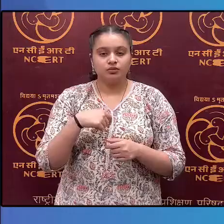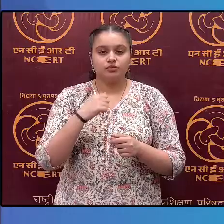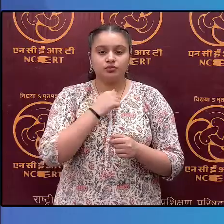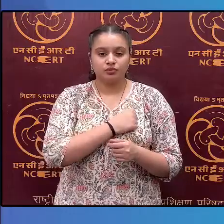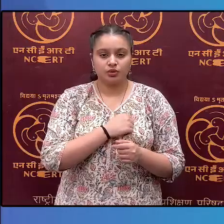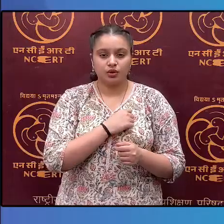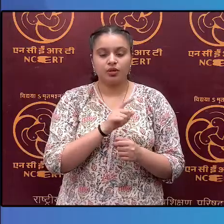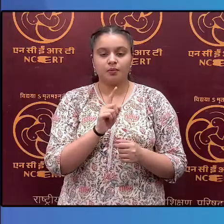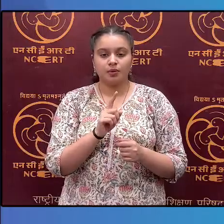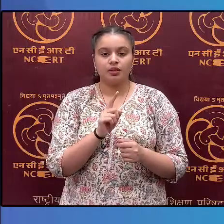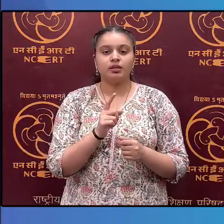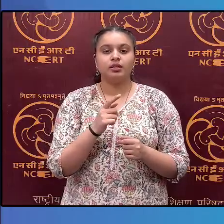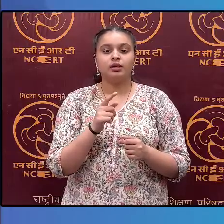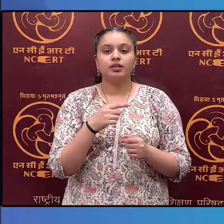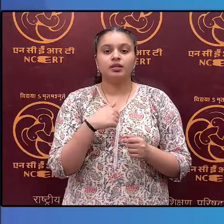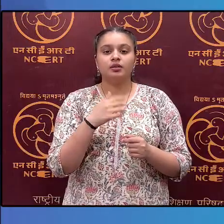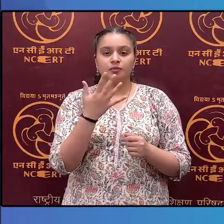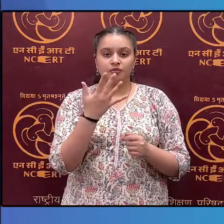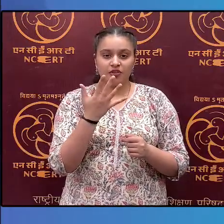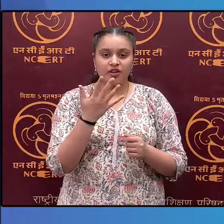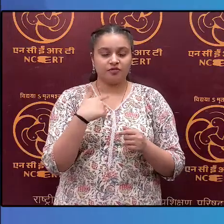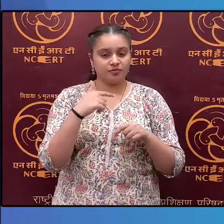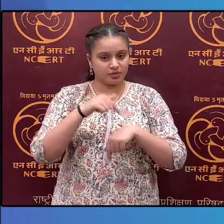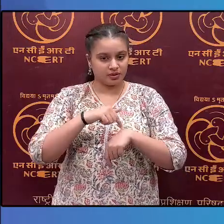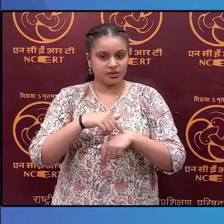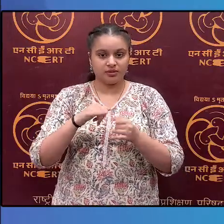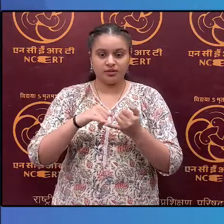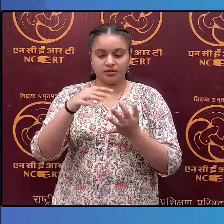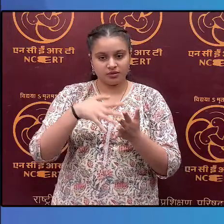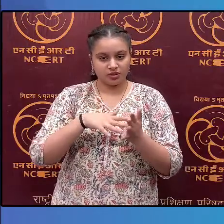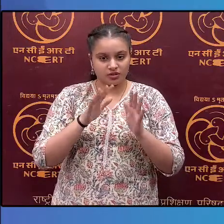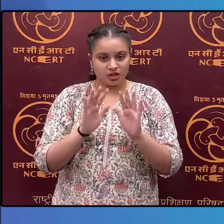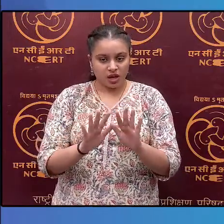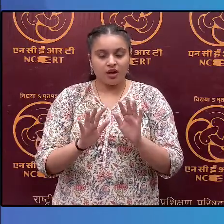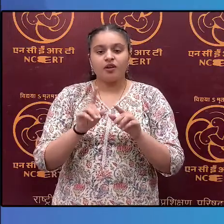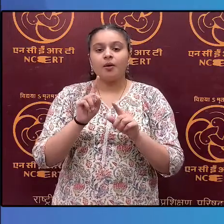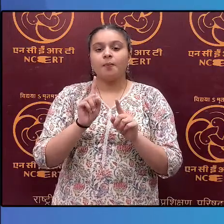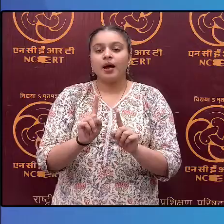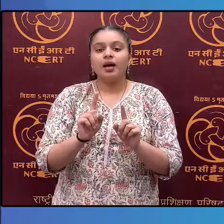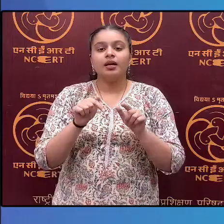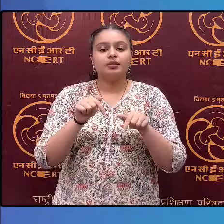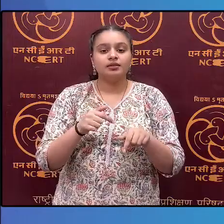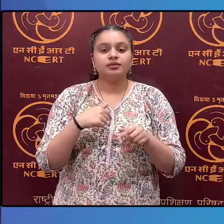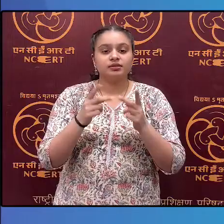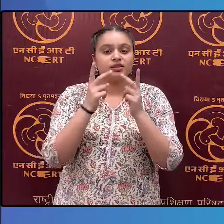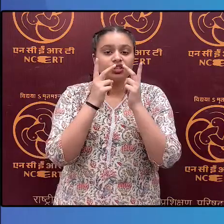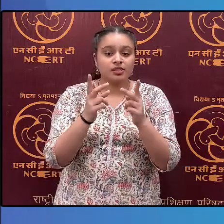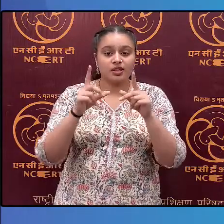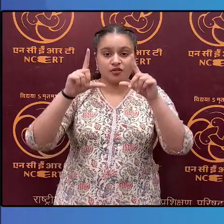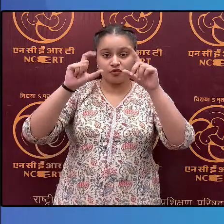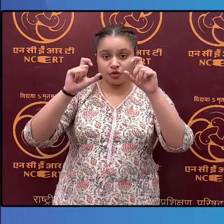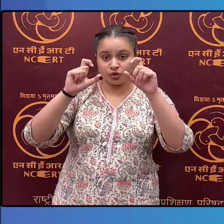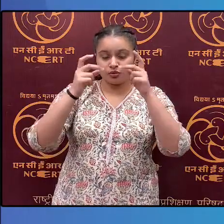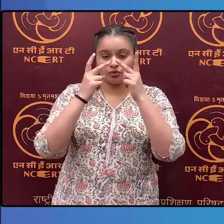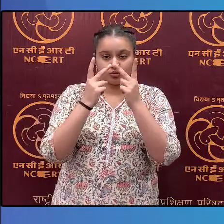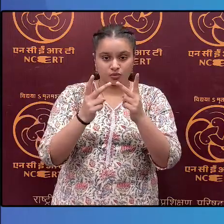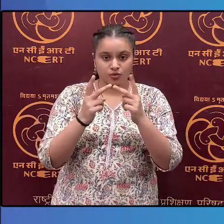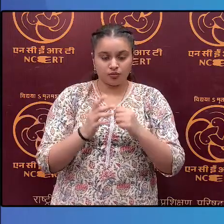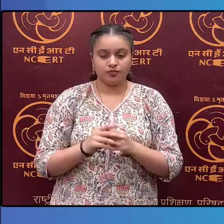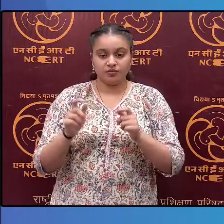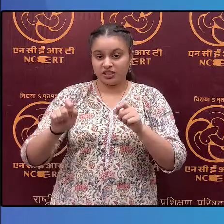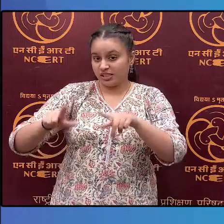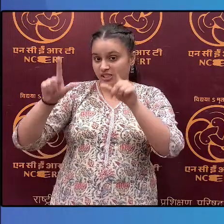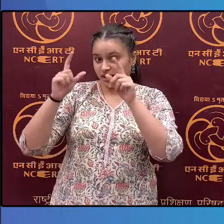you, but let me tell you that we have 5 more minutes left for this session. It's almost done. Yes. So, ma'am, please look at this picture. Okay, that is shown on the